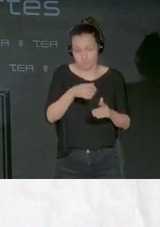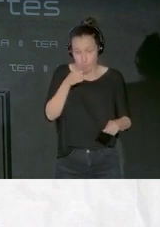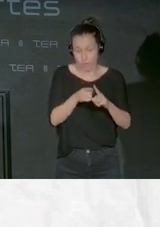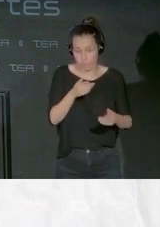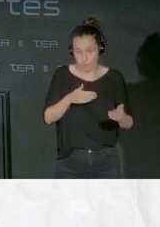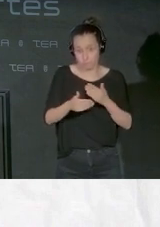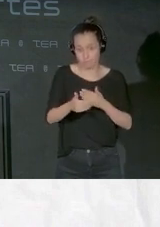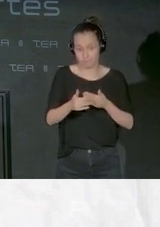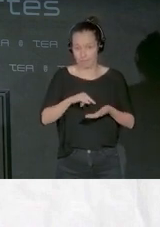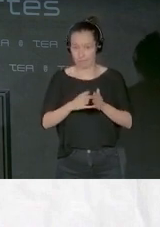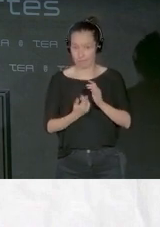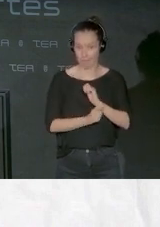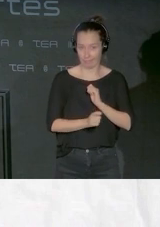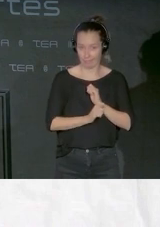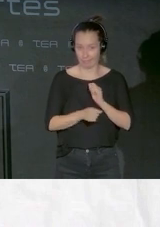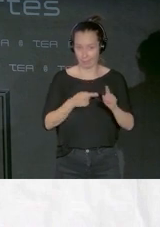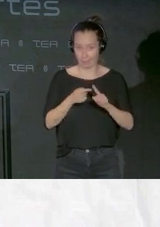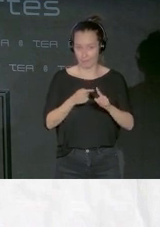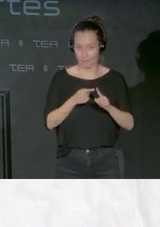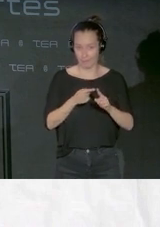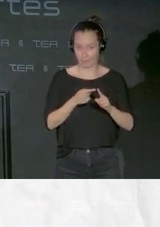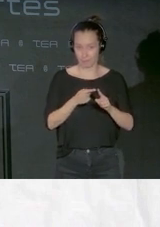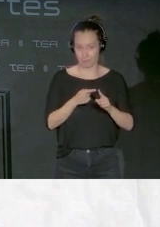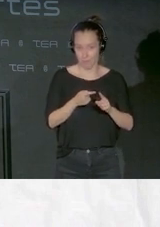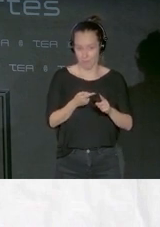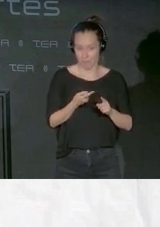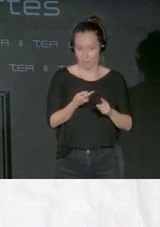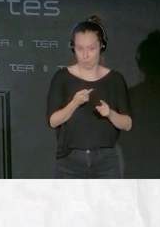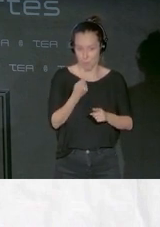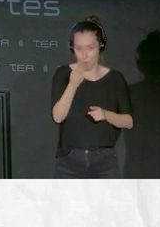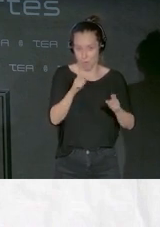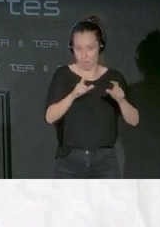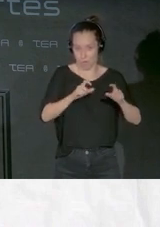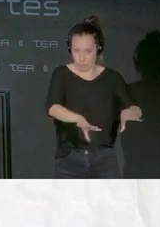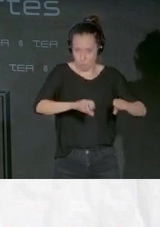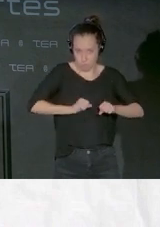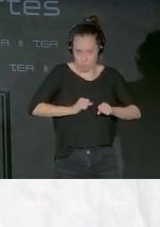Several colleagues mentioned that before, but there is clearly something to be,